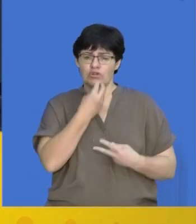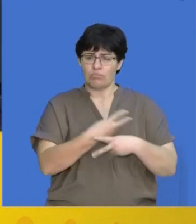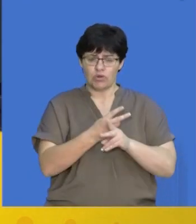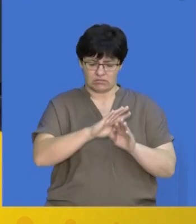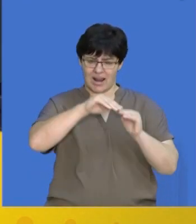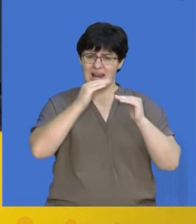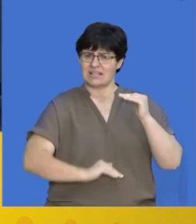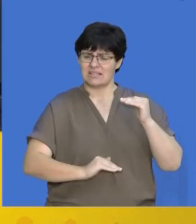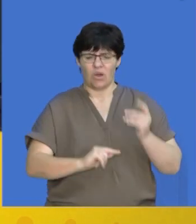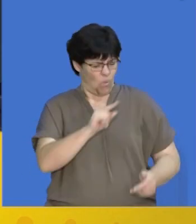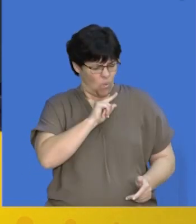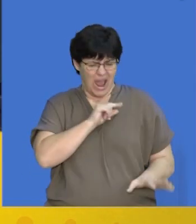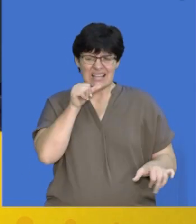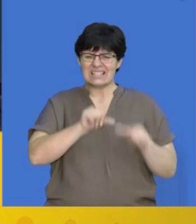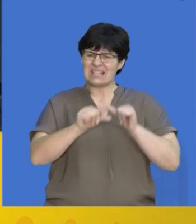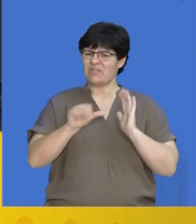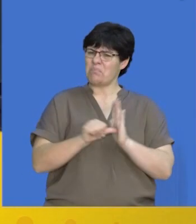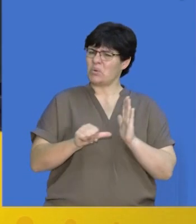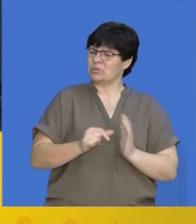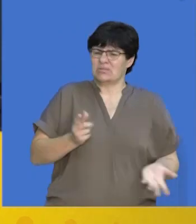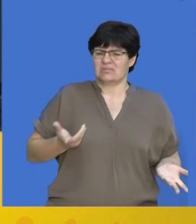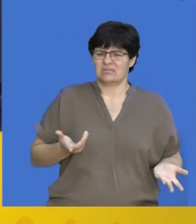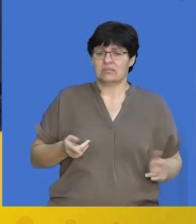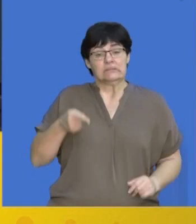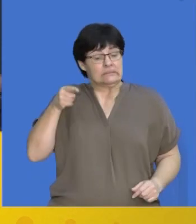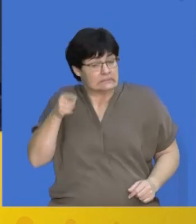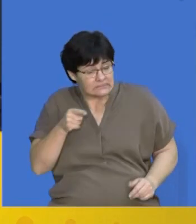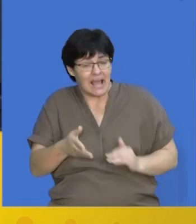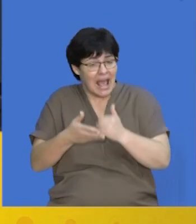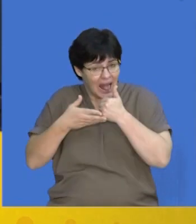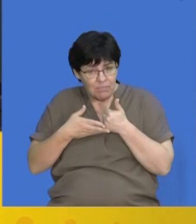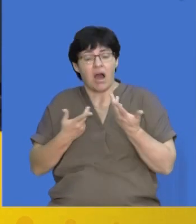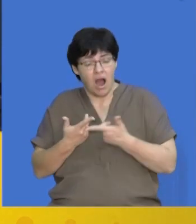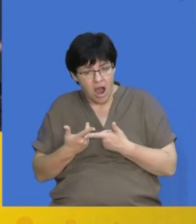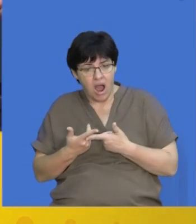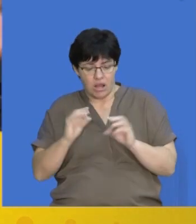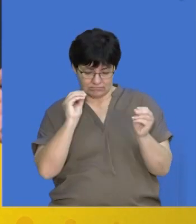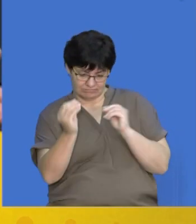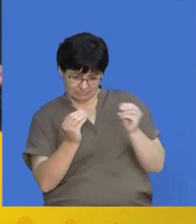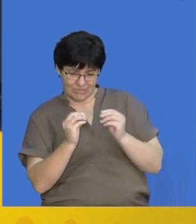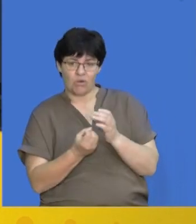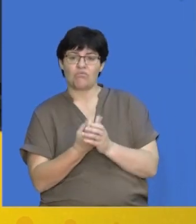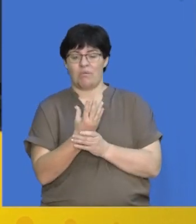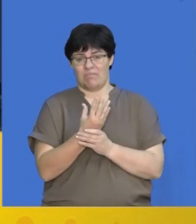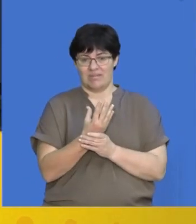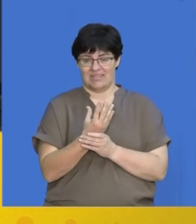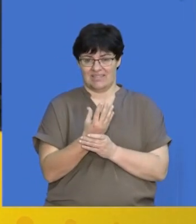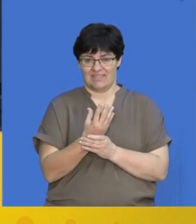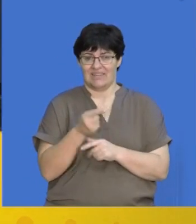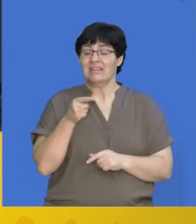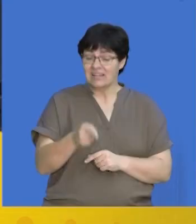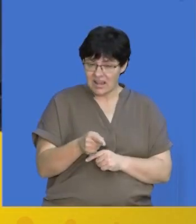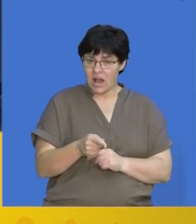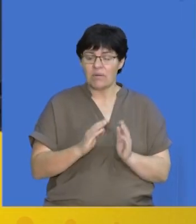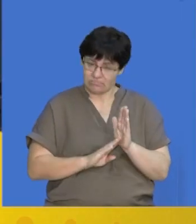Why is scientific important? Because scientific helps us to produce genetically modified crops, which help